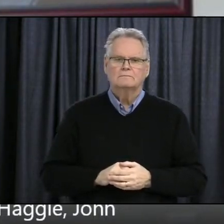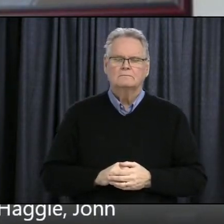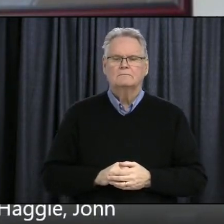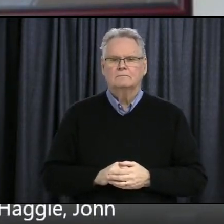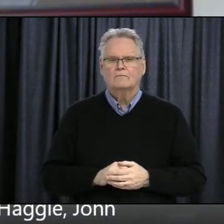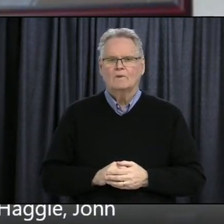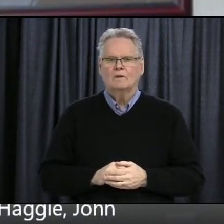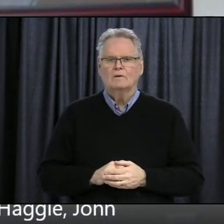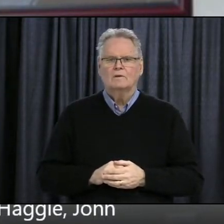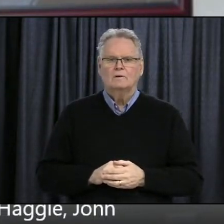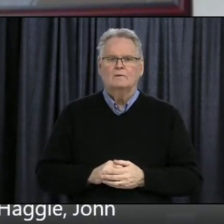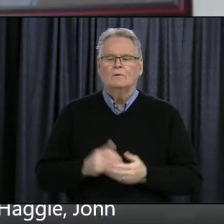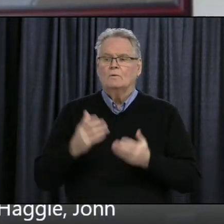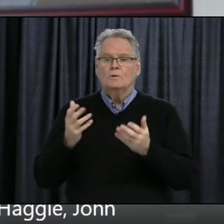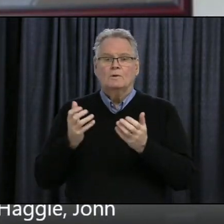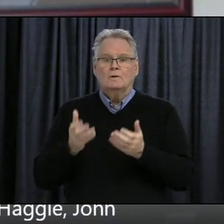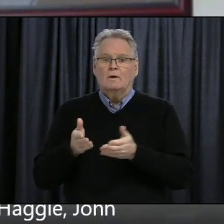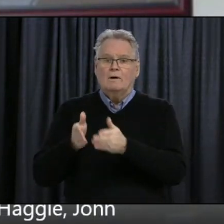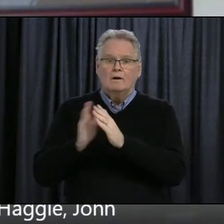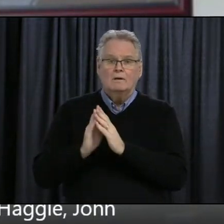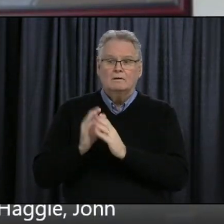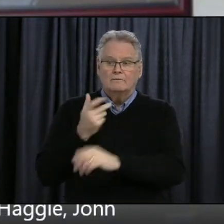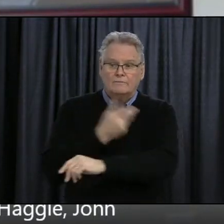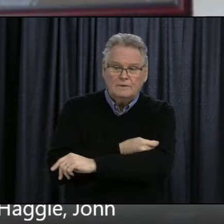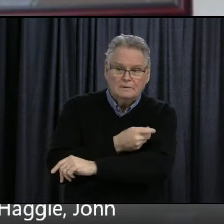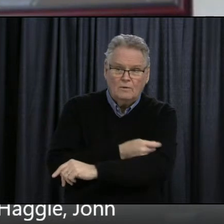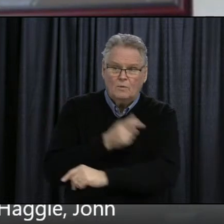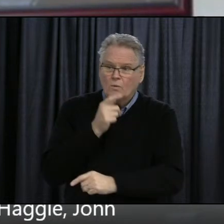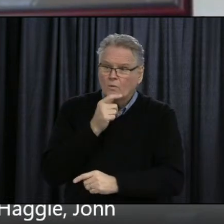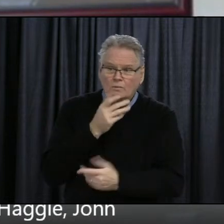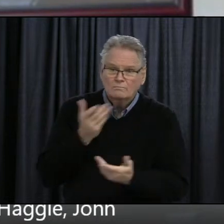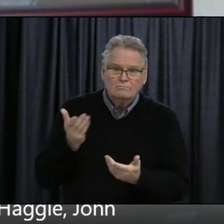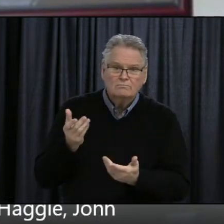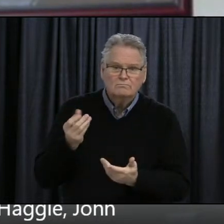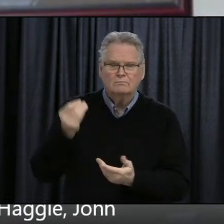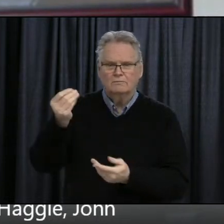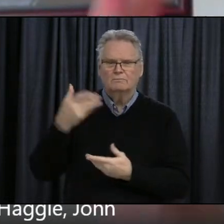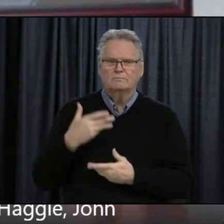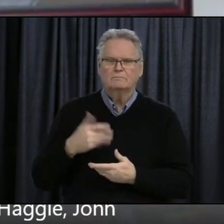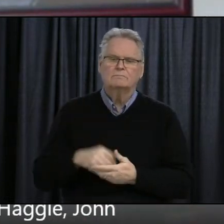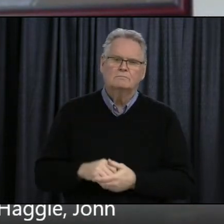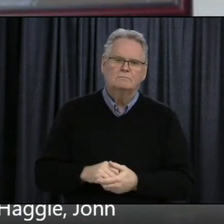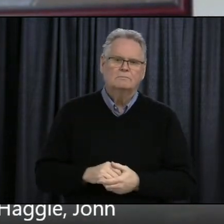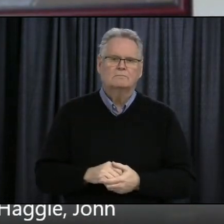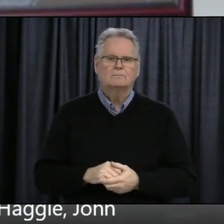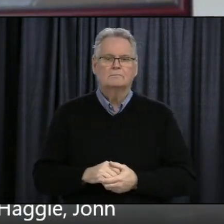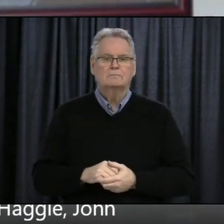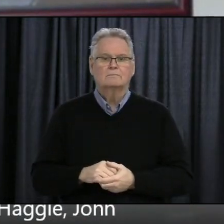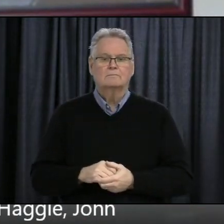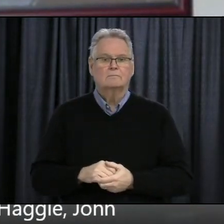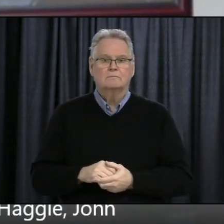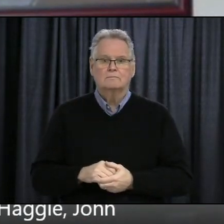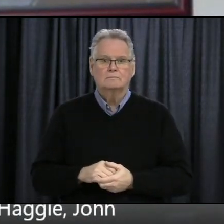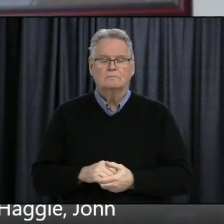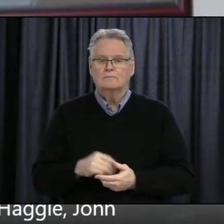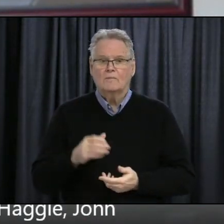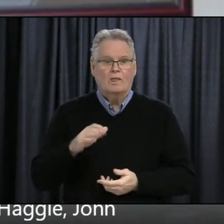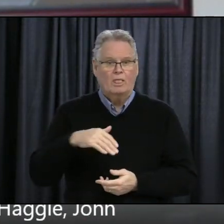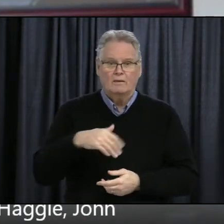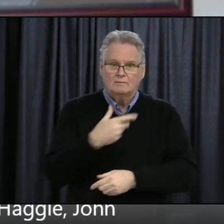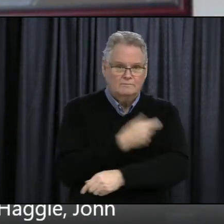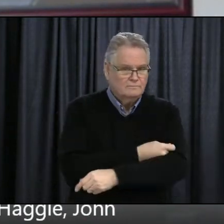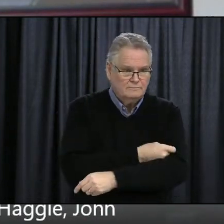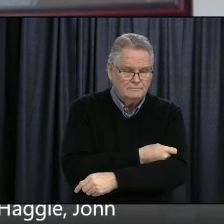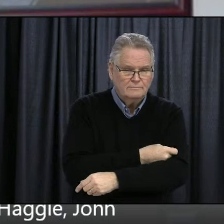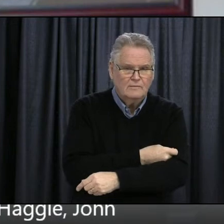don't have the vaccine for another 3 or 4 weeks, the challenge there is around people saying, well, you've forgotten about me. And I think